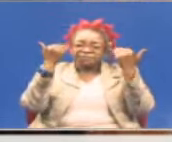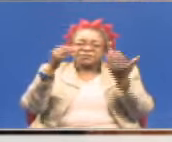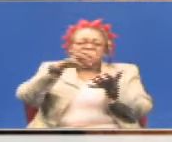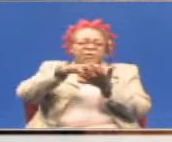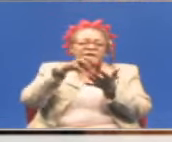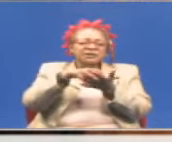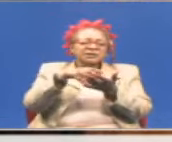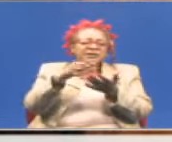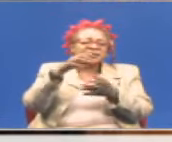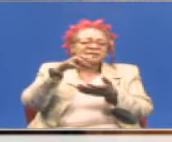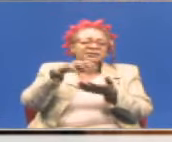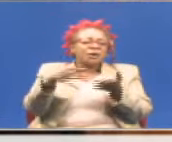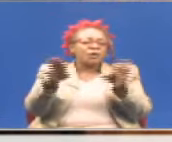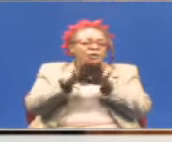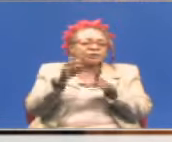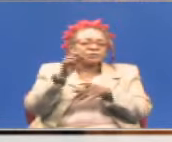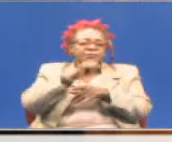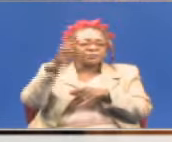closed?